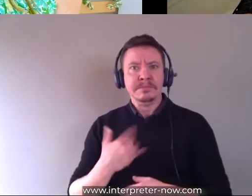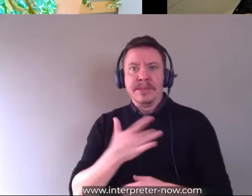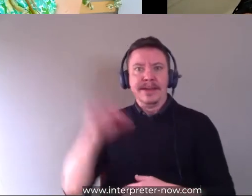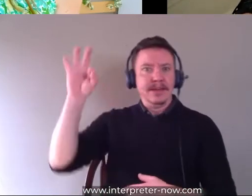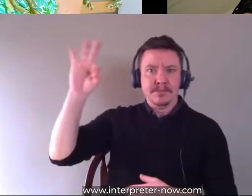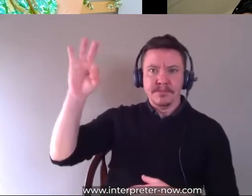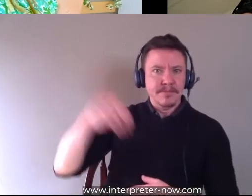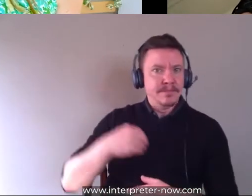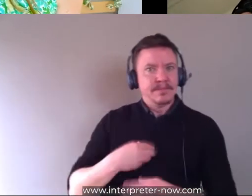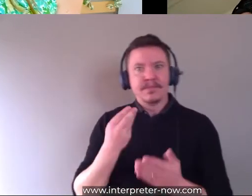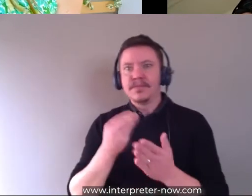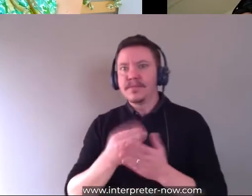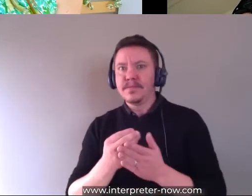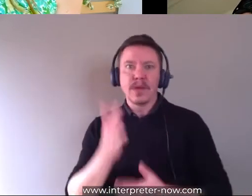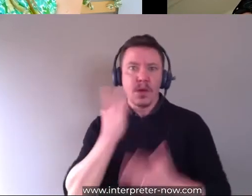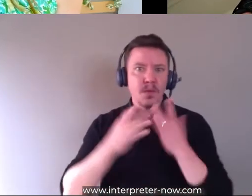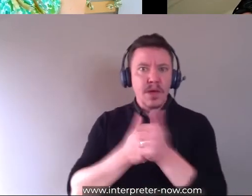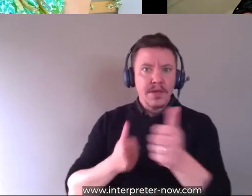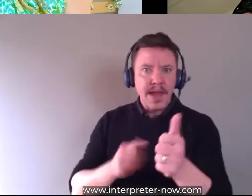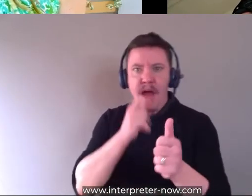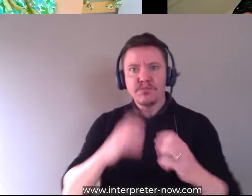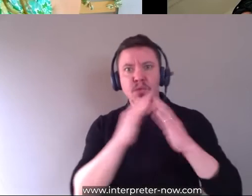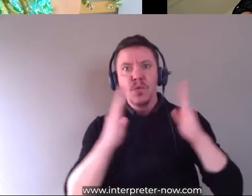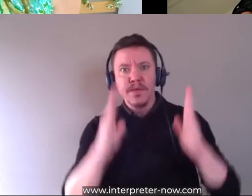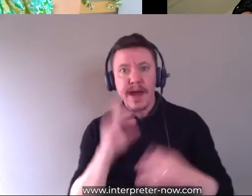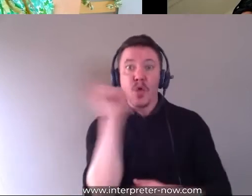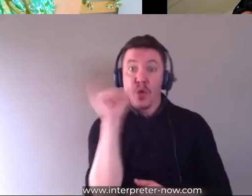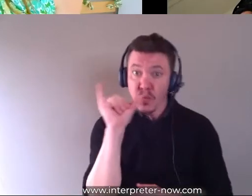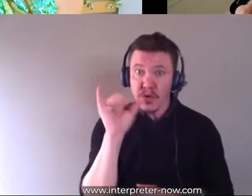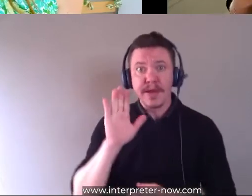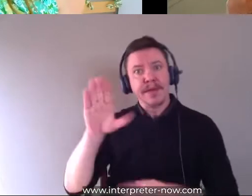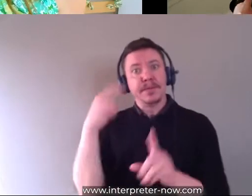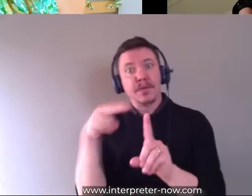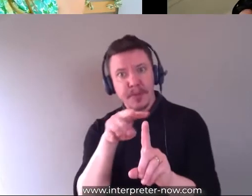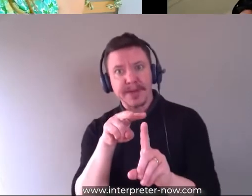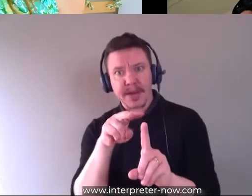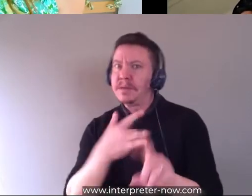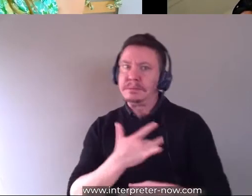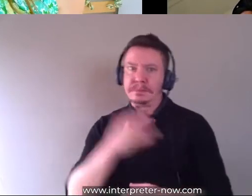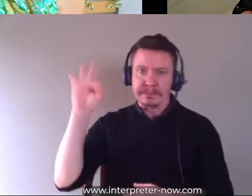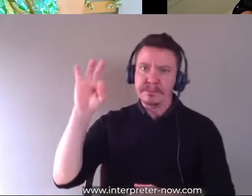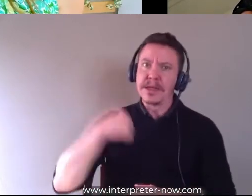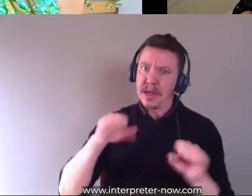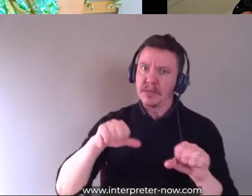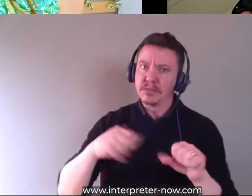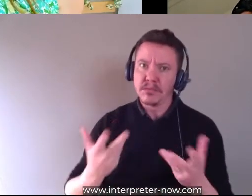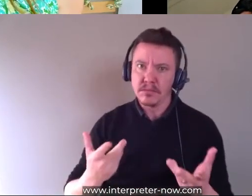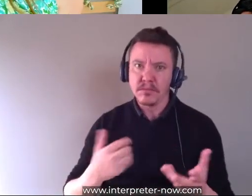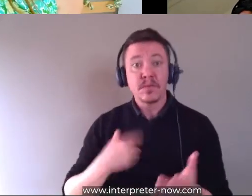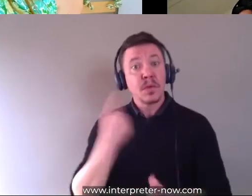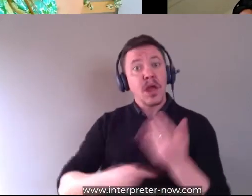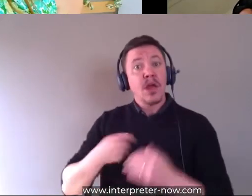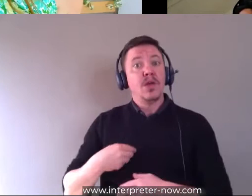gap and you know who the founders are and what they they look like and what their perspectives are and what the